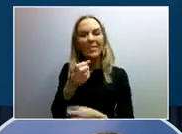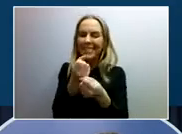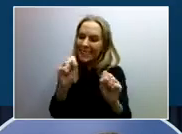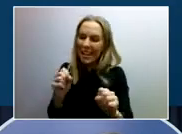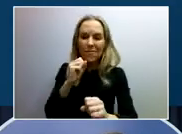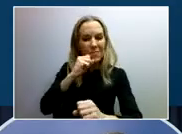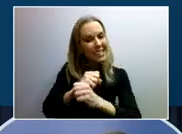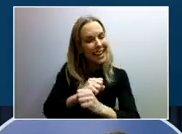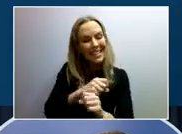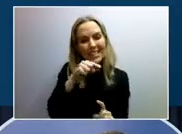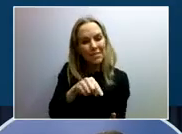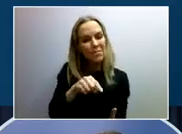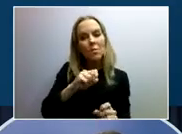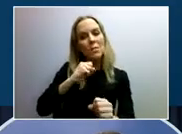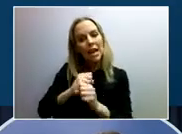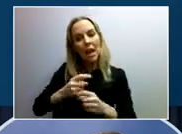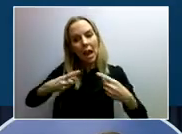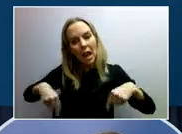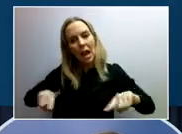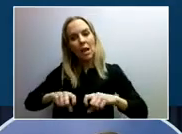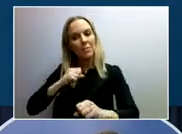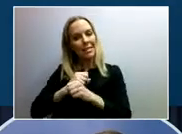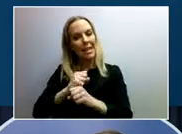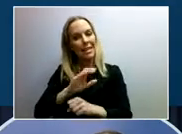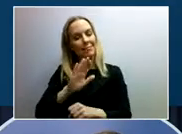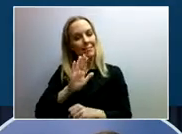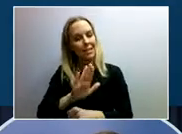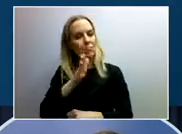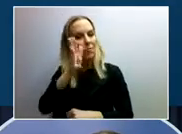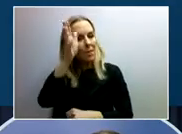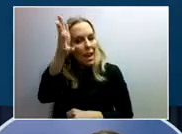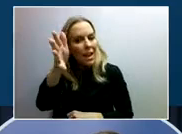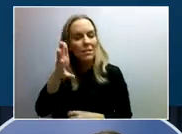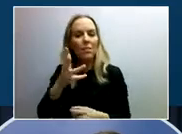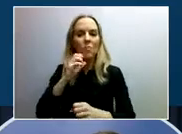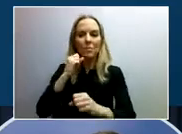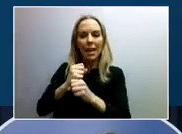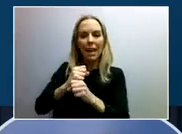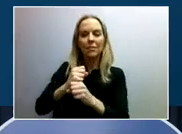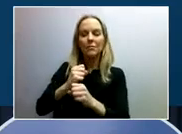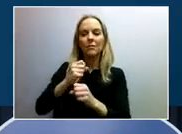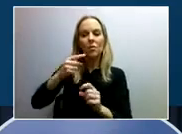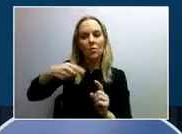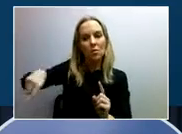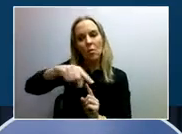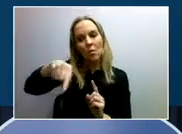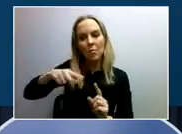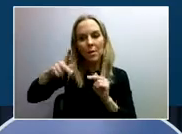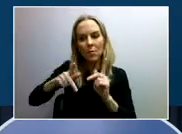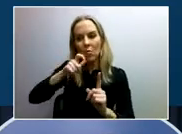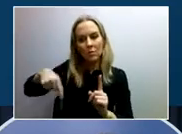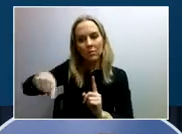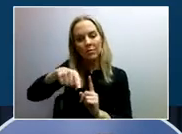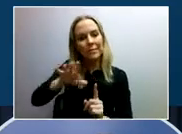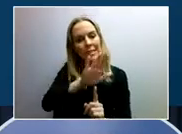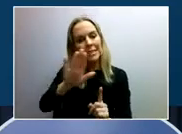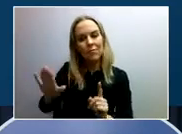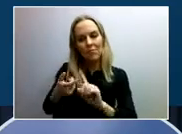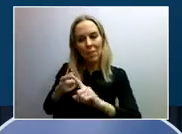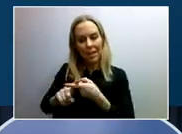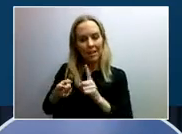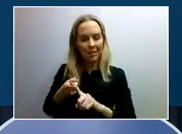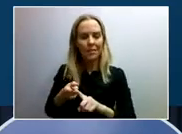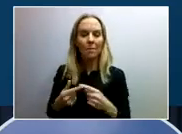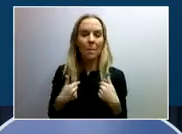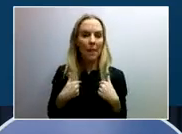It'll protect us. It'll protect his grandparents. It'll protect the people that are around him and his friends. And I know he's